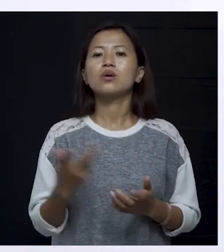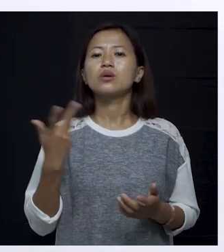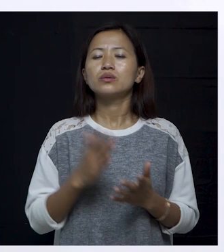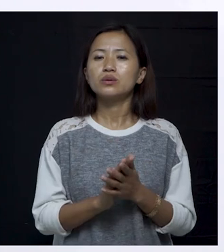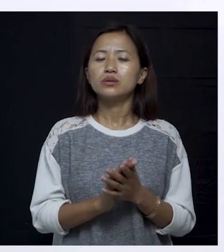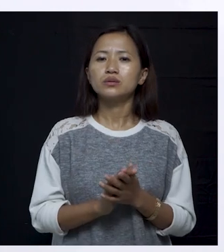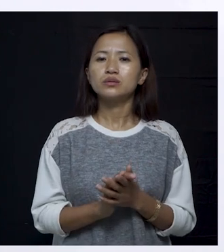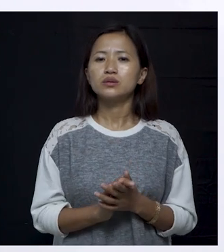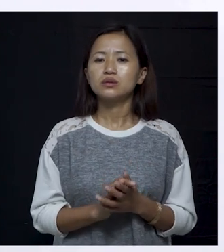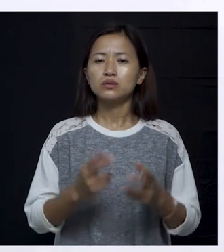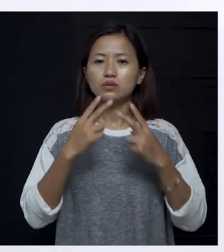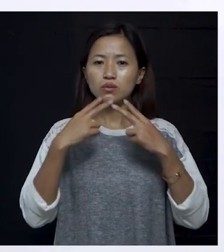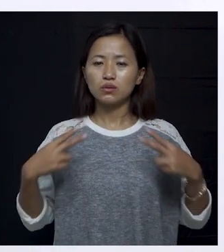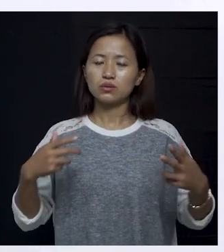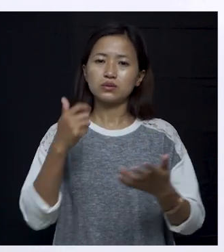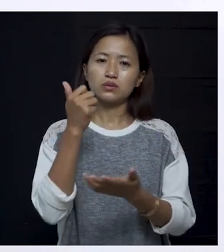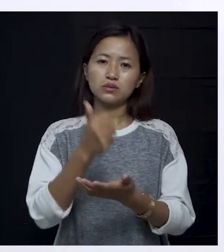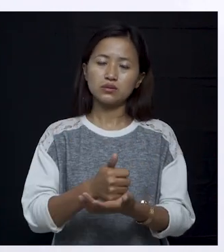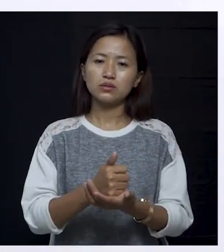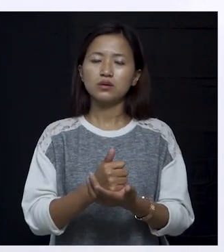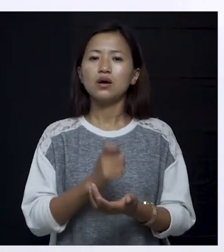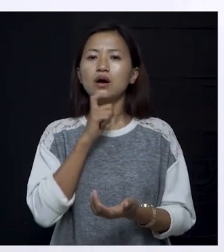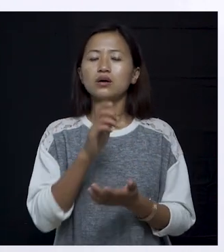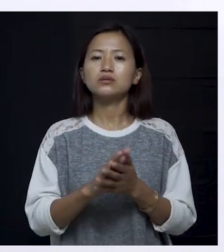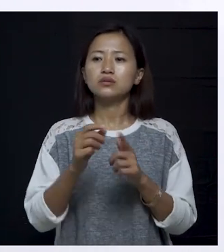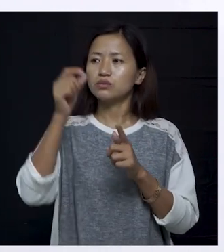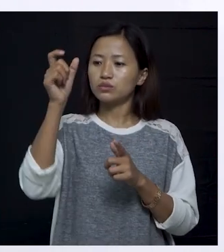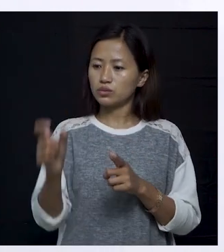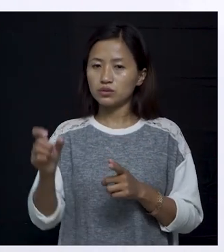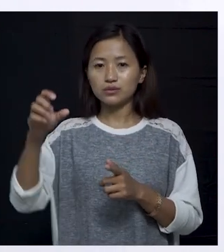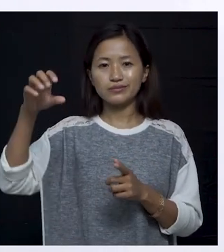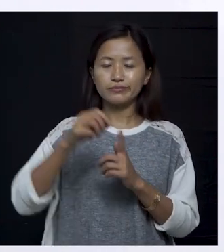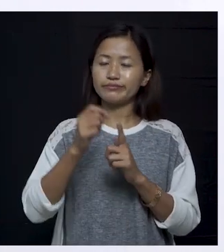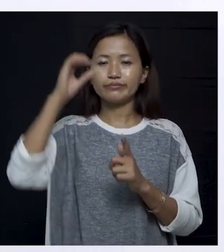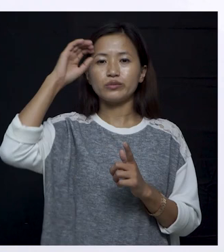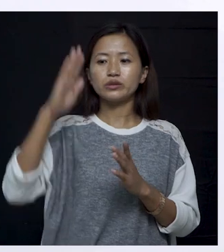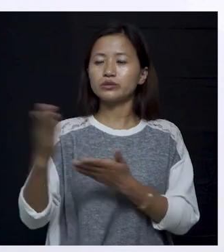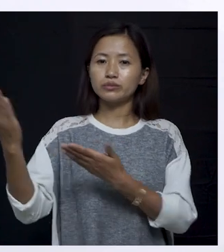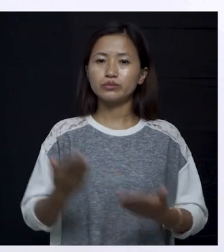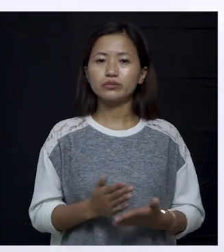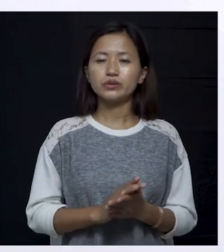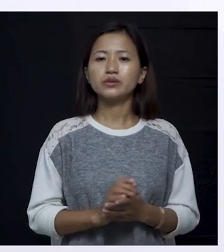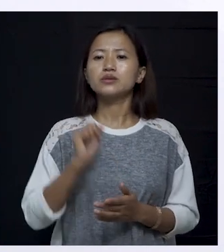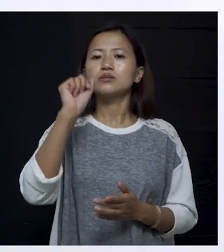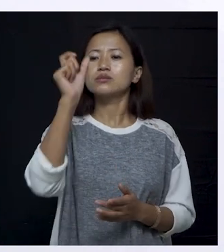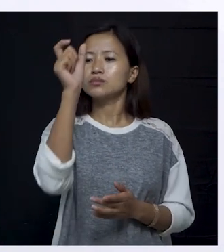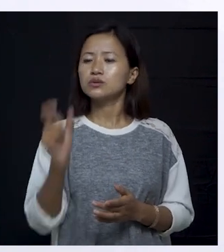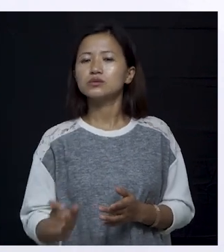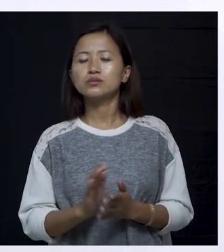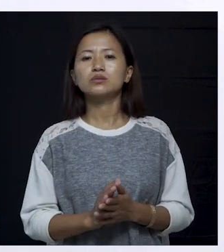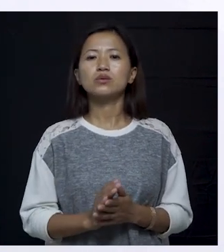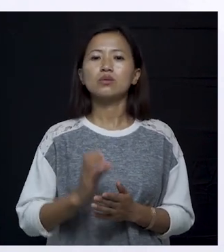is, the court, okay, the court will ask the police people, that is the policeman, to bring you in person to the